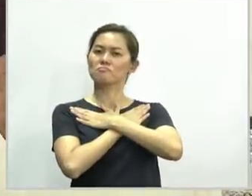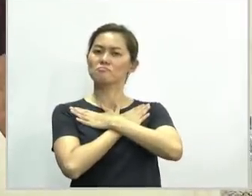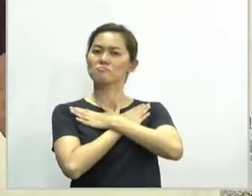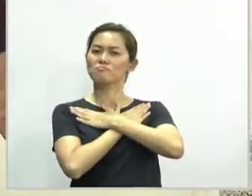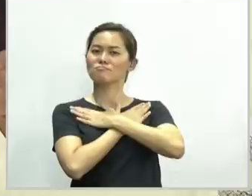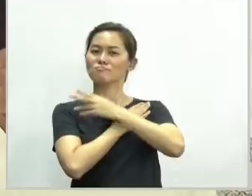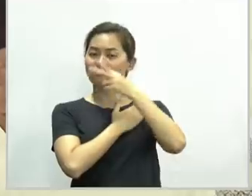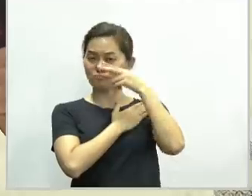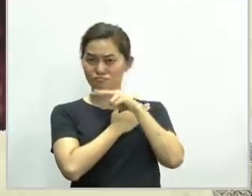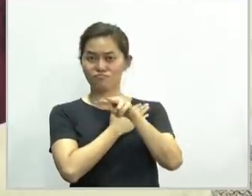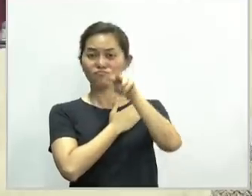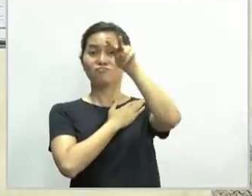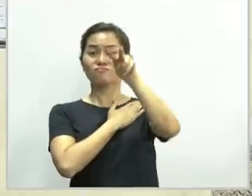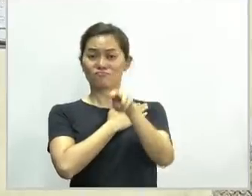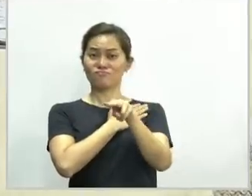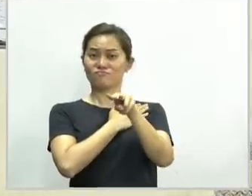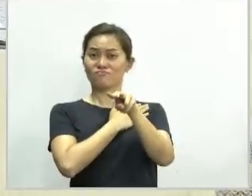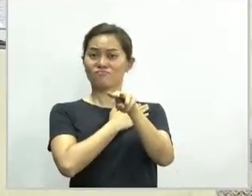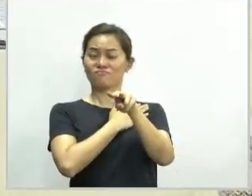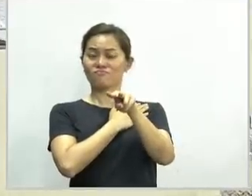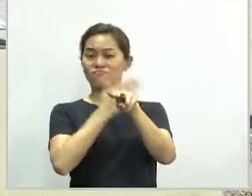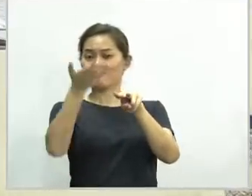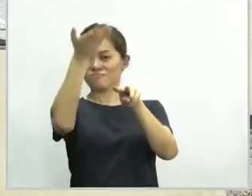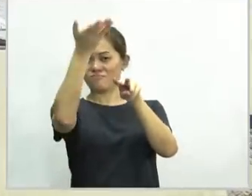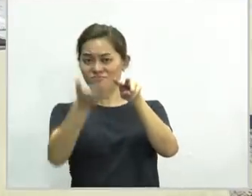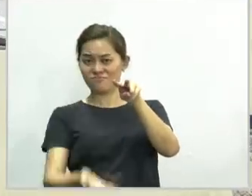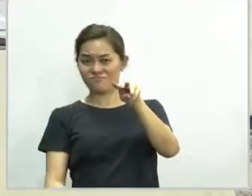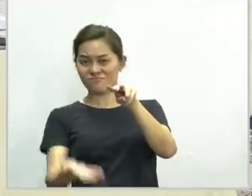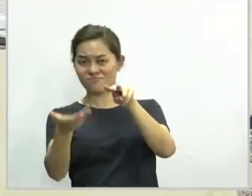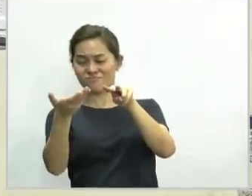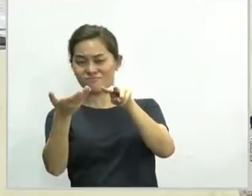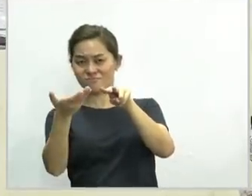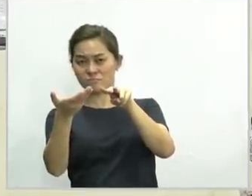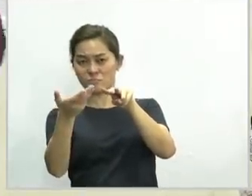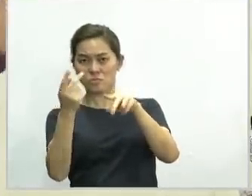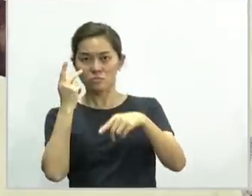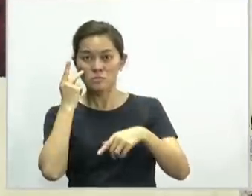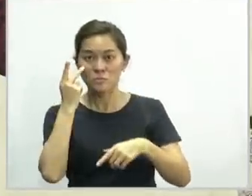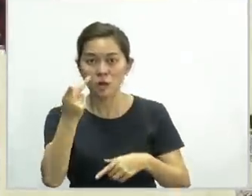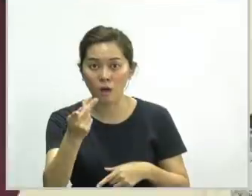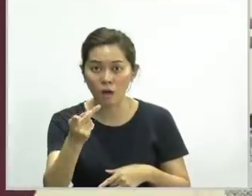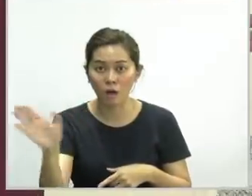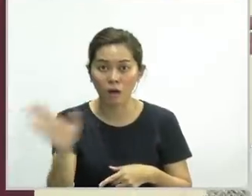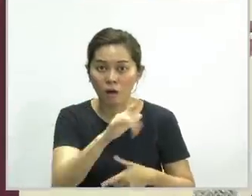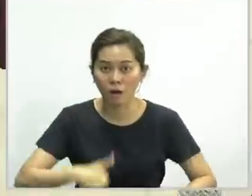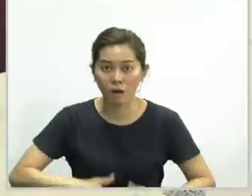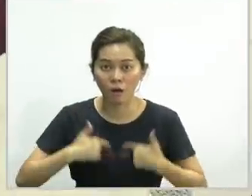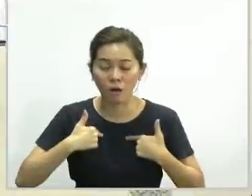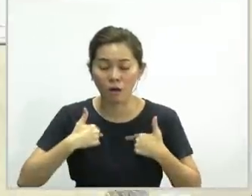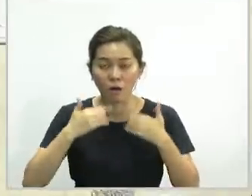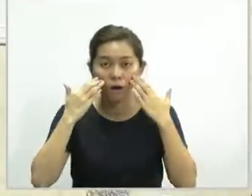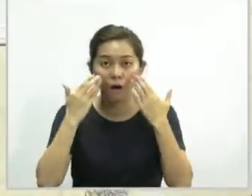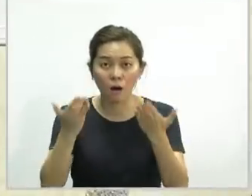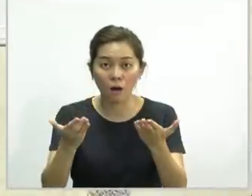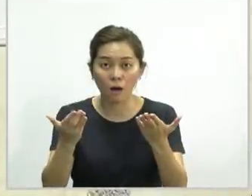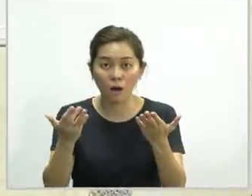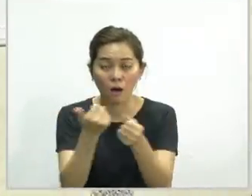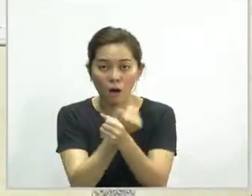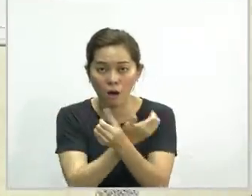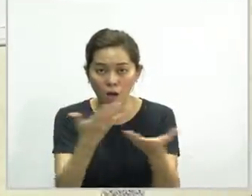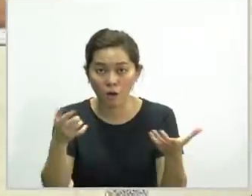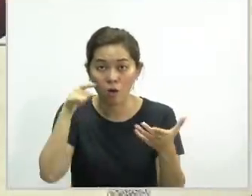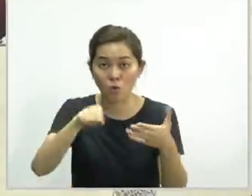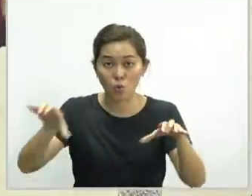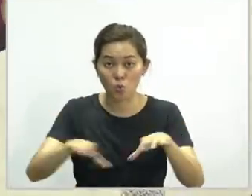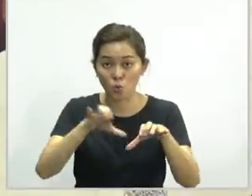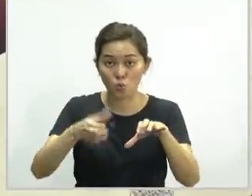Watch the screen." There on the screen, you see your life. Everything you ever